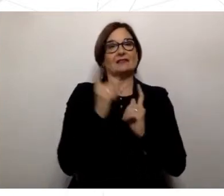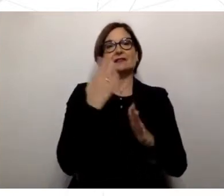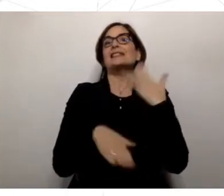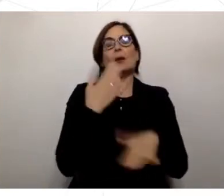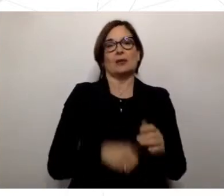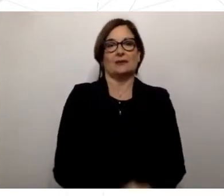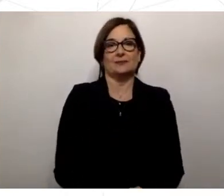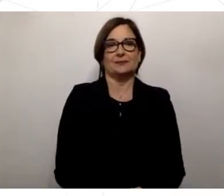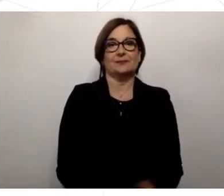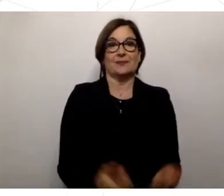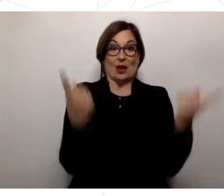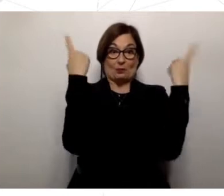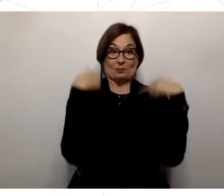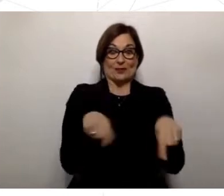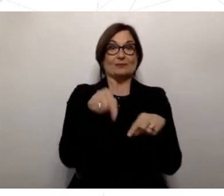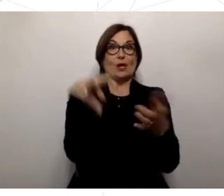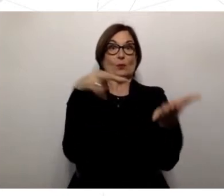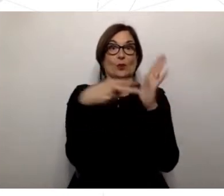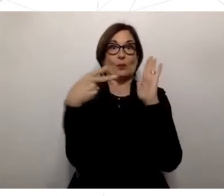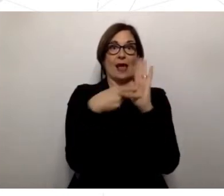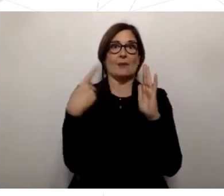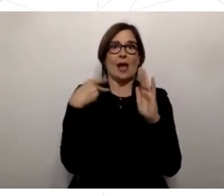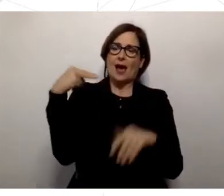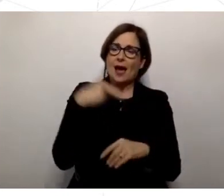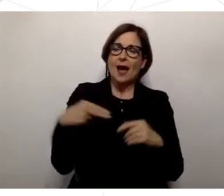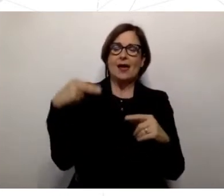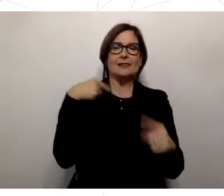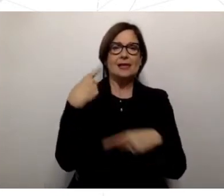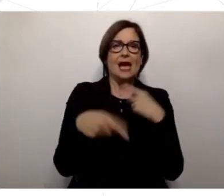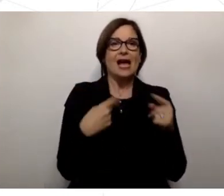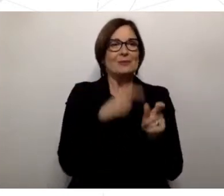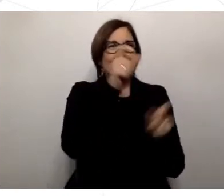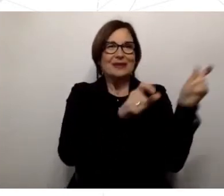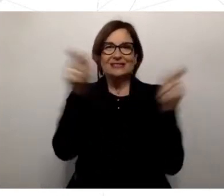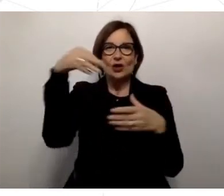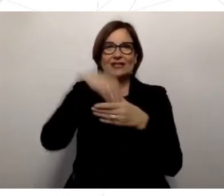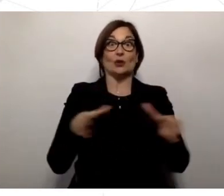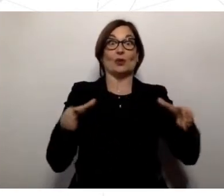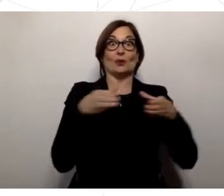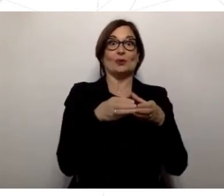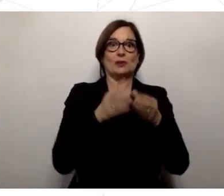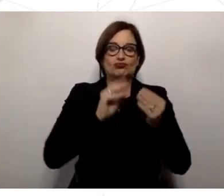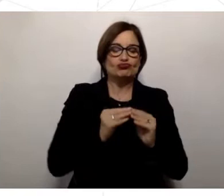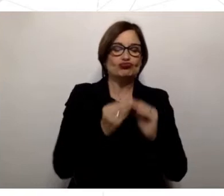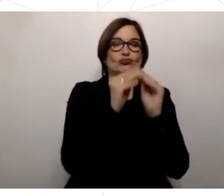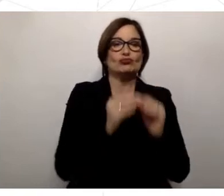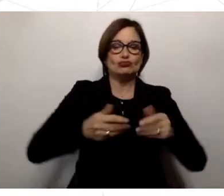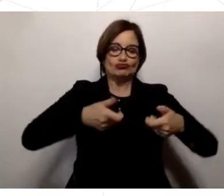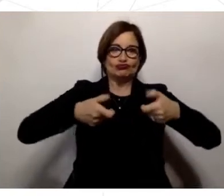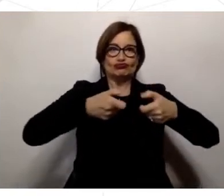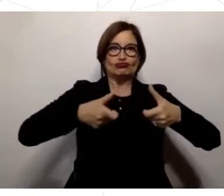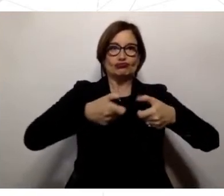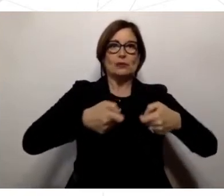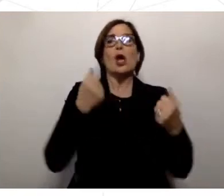disability. So to address that, over the years, various members of the community